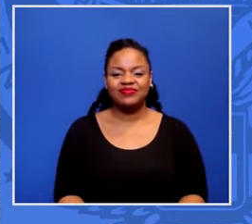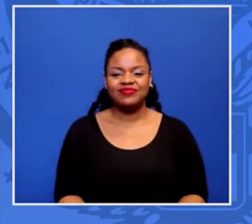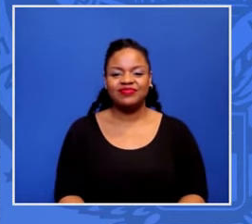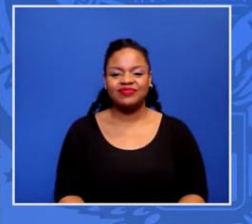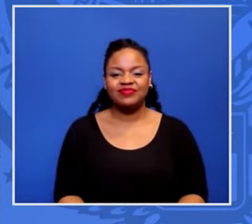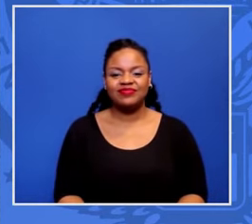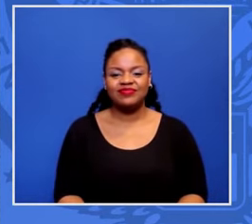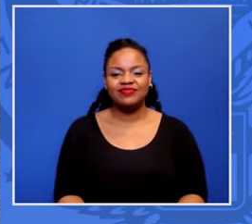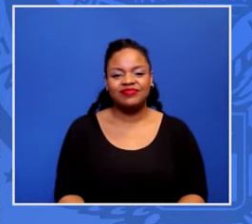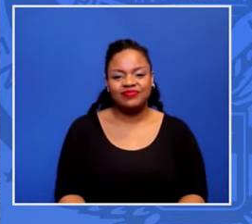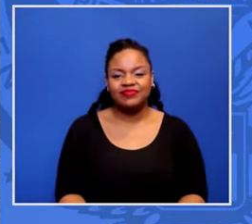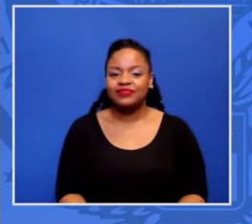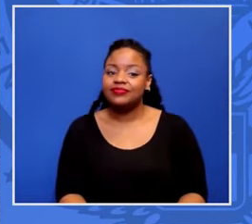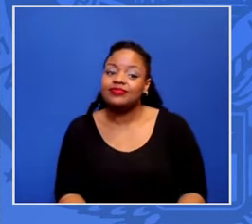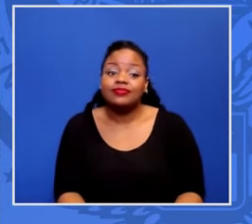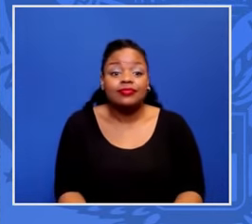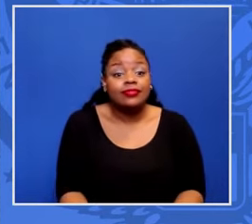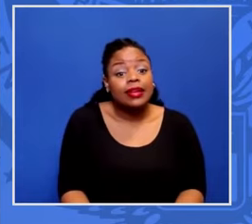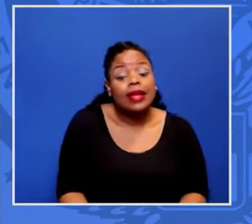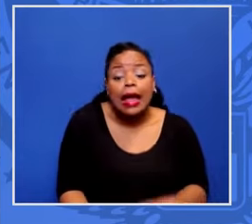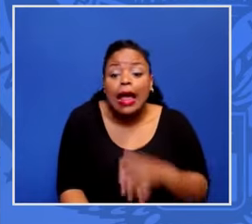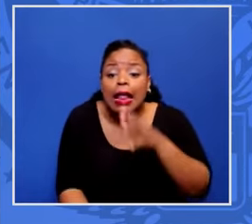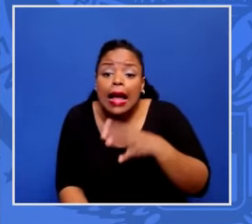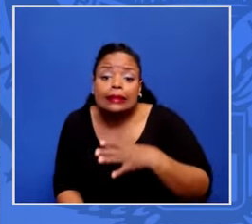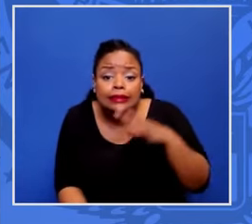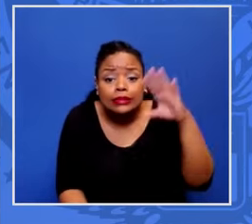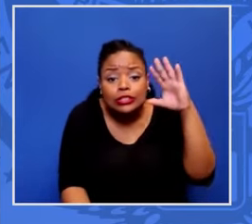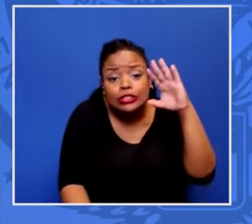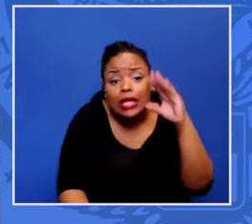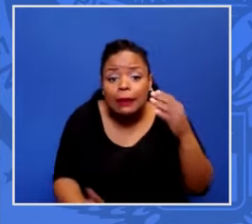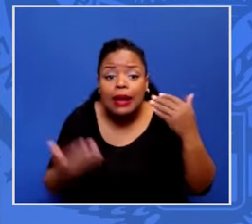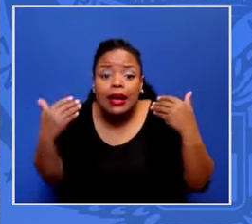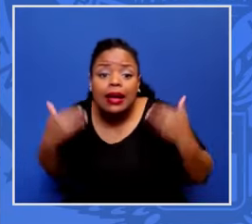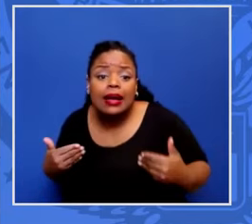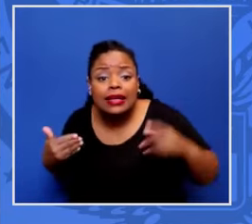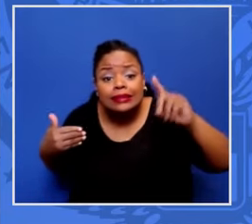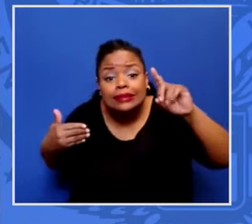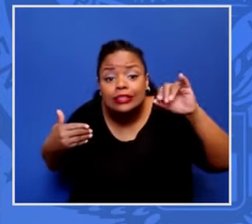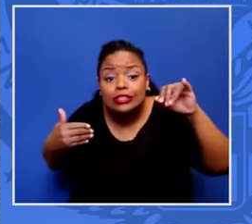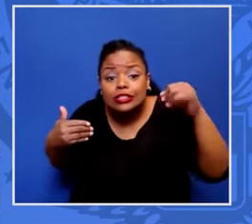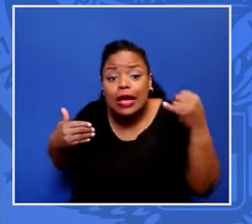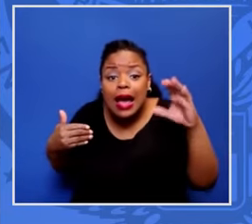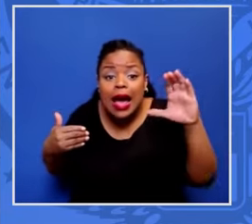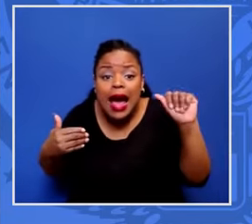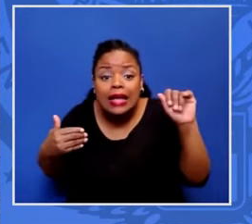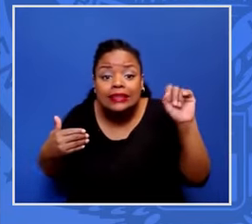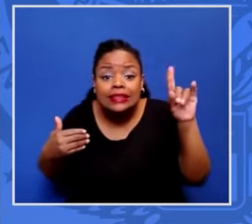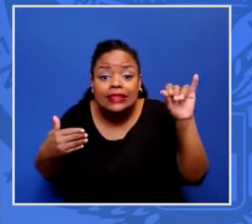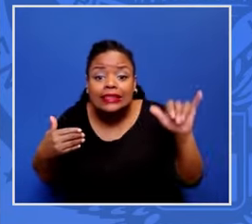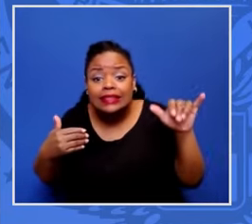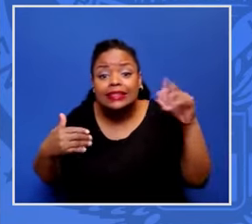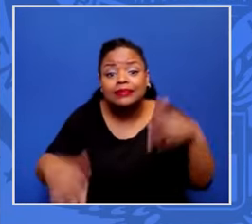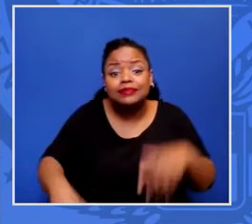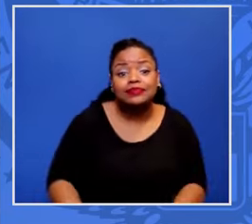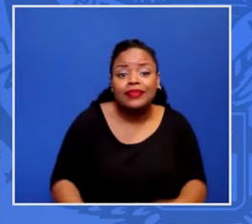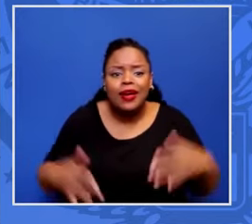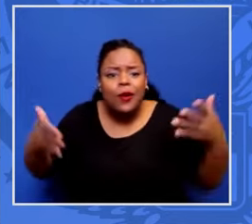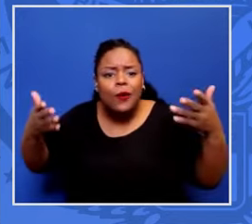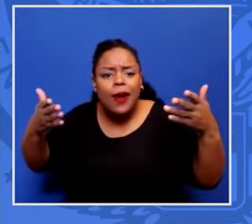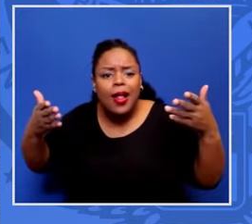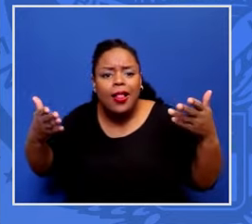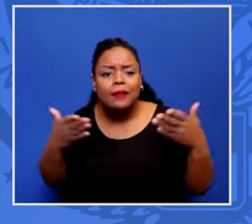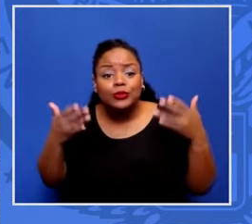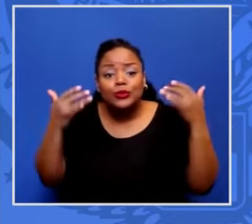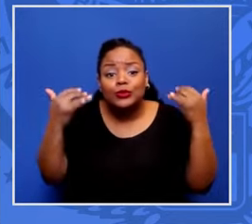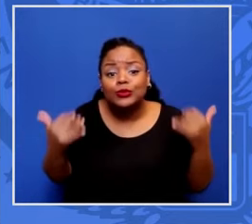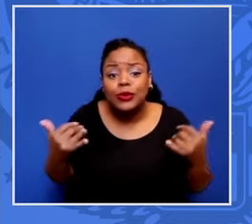Ladies and gentlemen, my name is DJ Cassidy, and I'd like to welcome you all to Pass the Mic, Inaugural